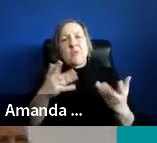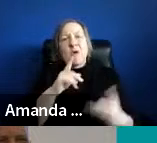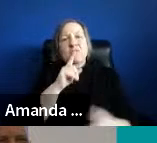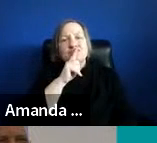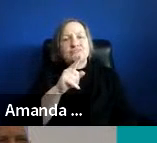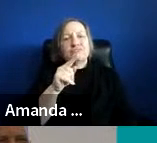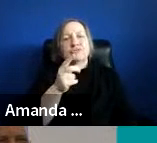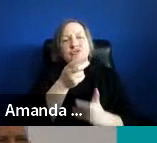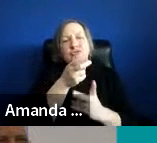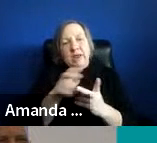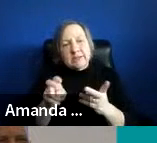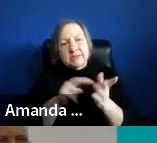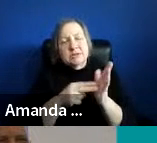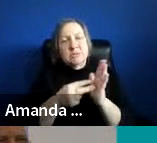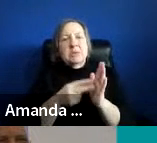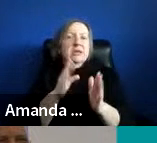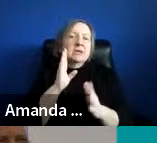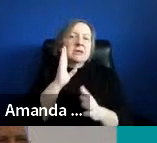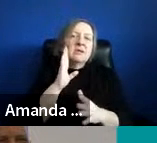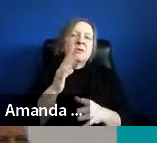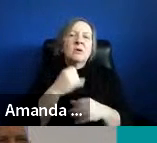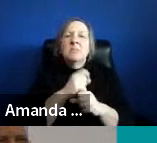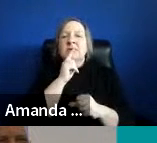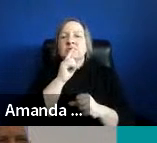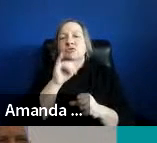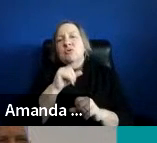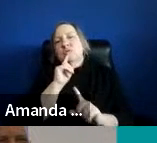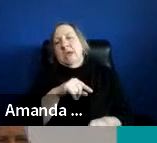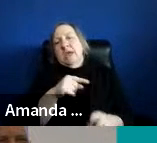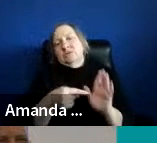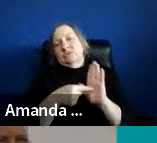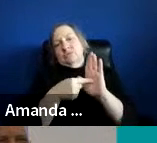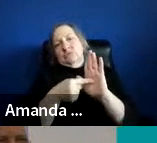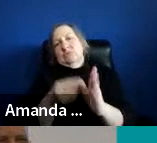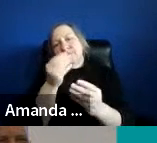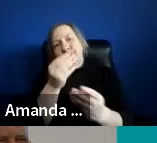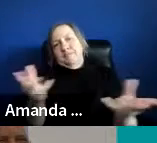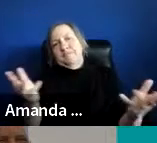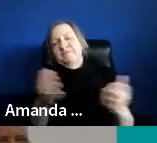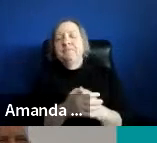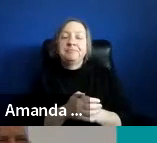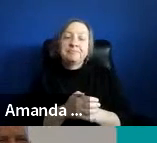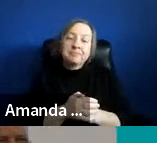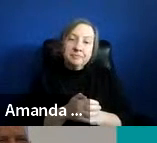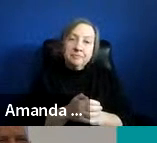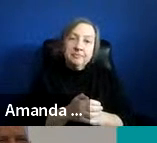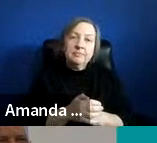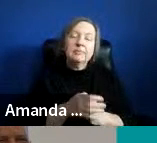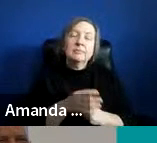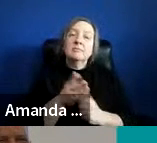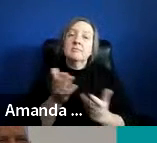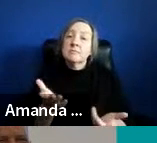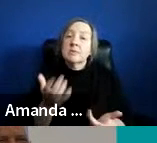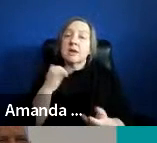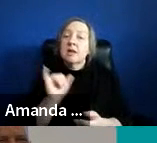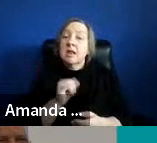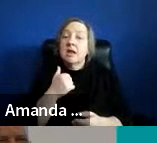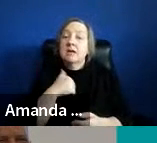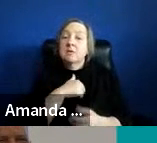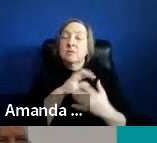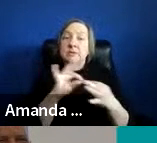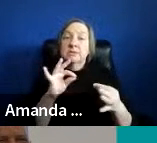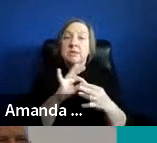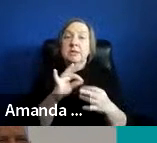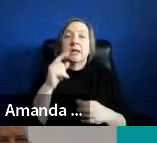means, we'll make sure to make those answers available. However, you know, as we've said, I think